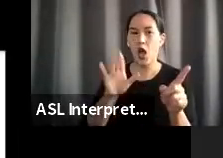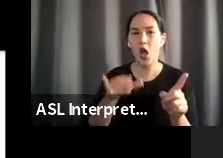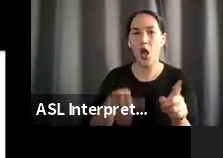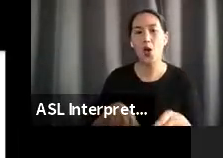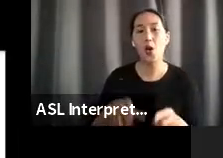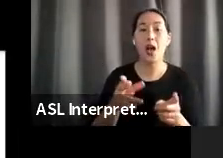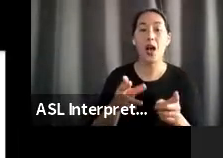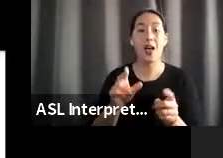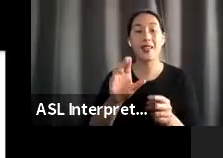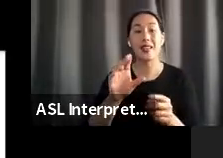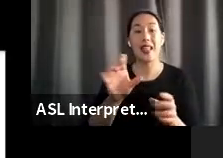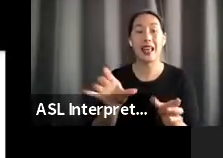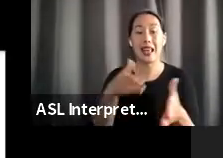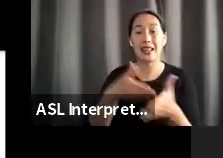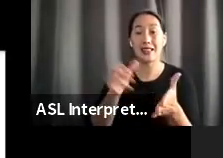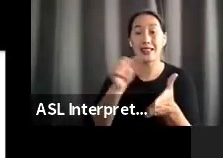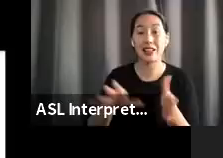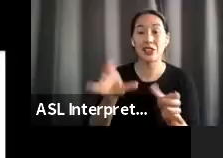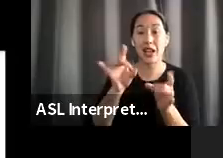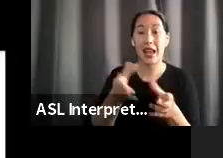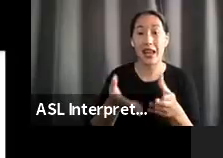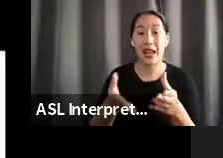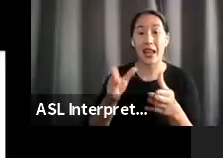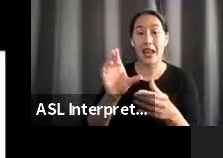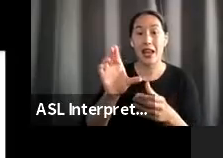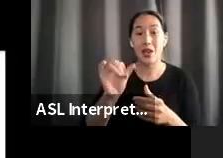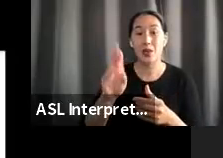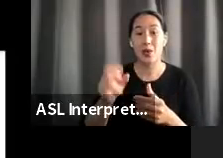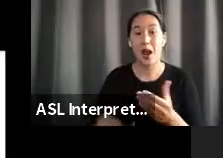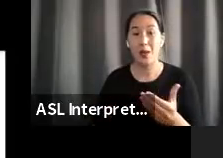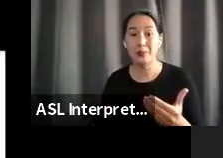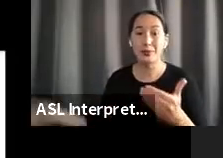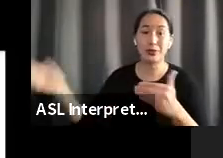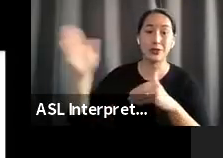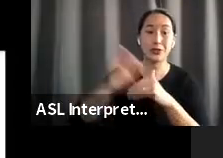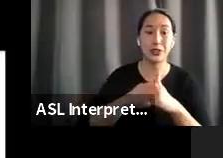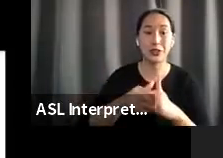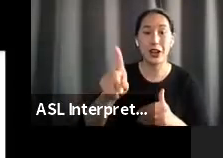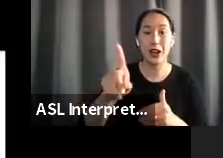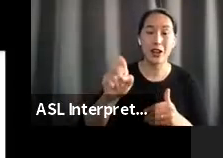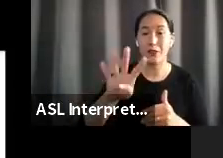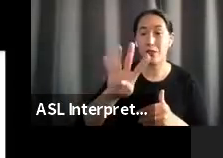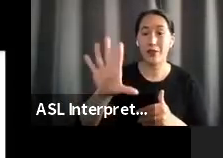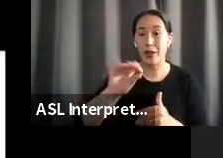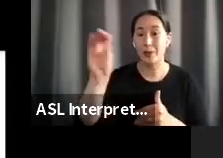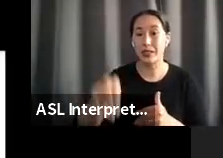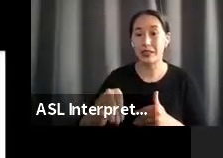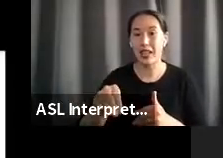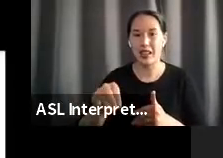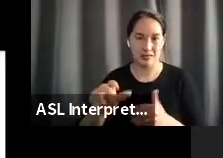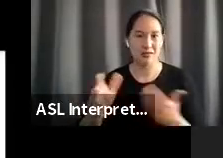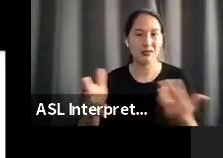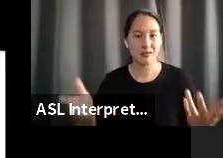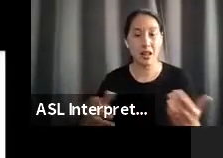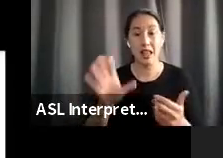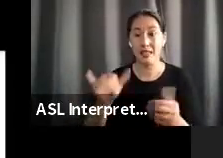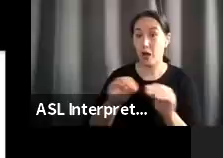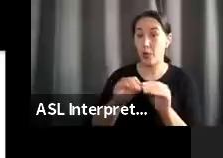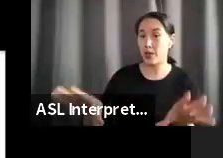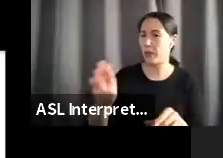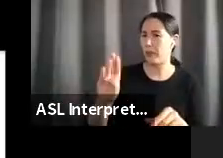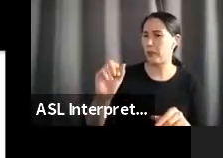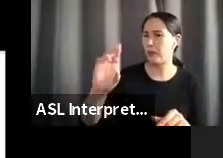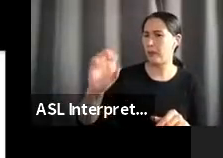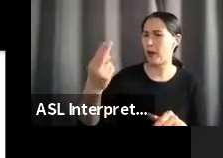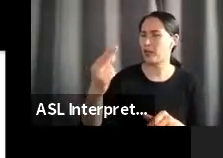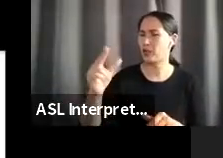149%. This is an updated version. So they corrected their version and they released this March 21st, I think. They